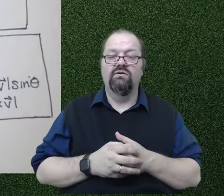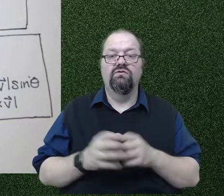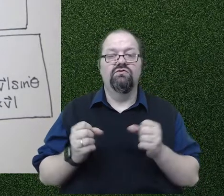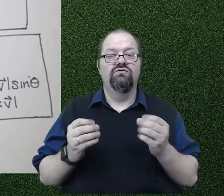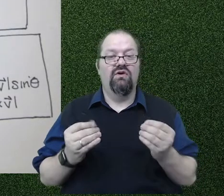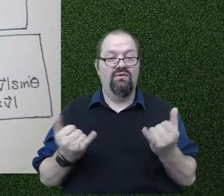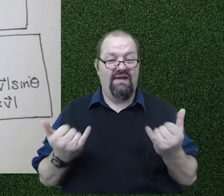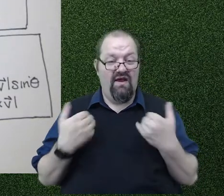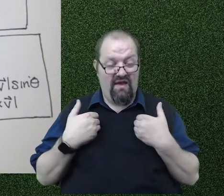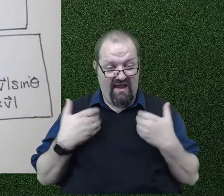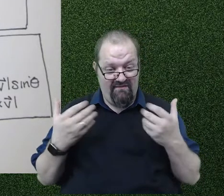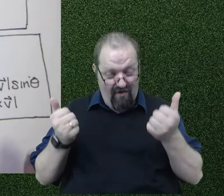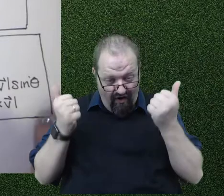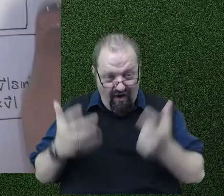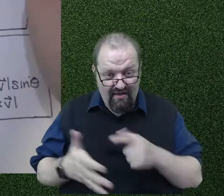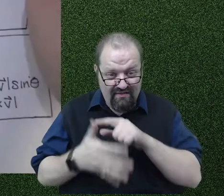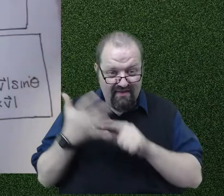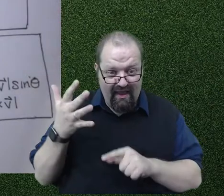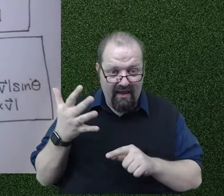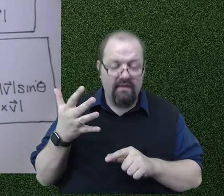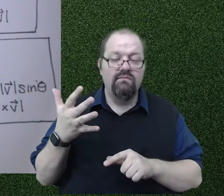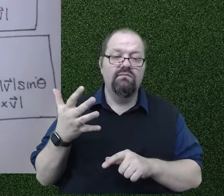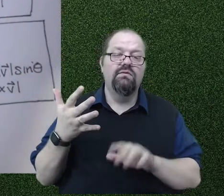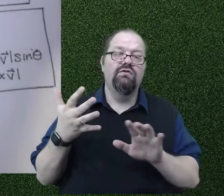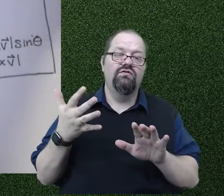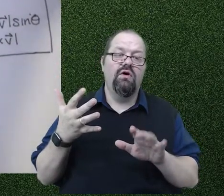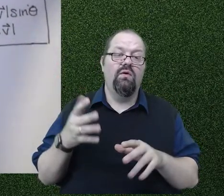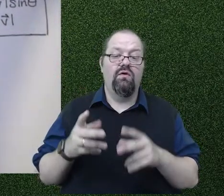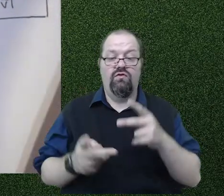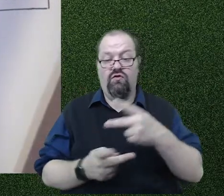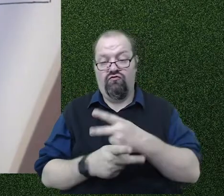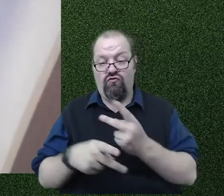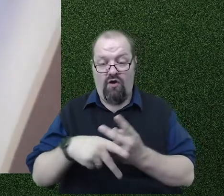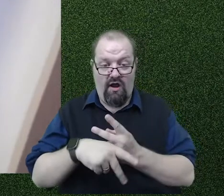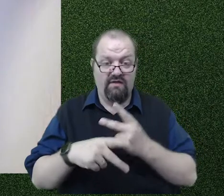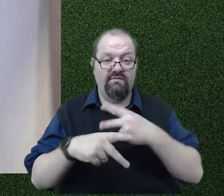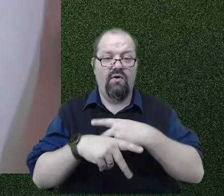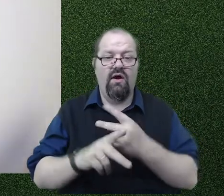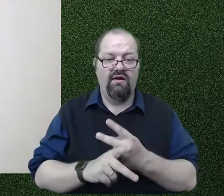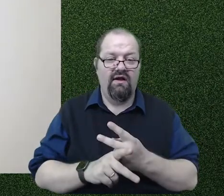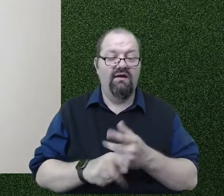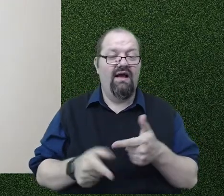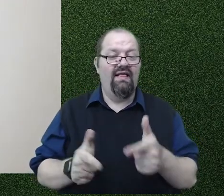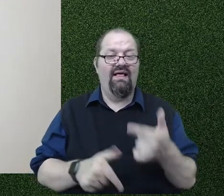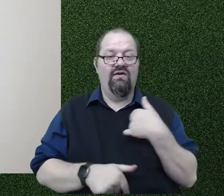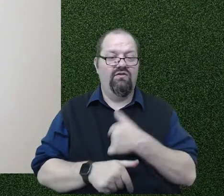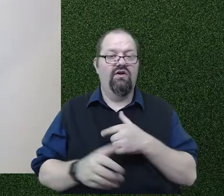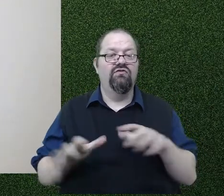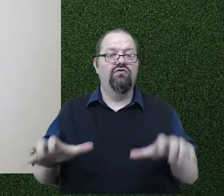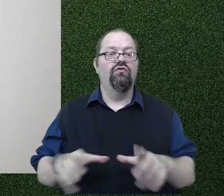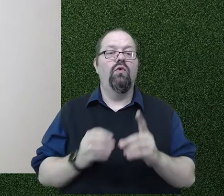all this. Now the cross product also allows us to do one more thing.